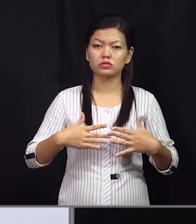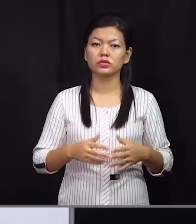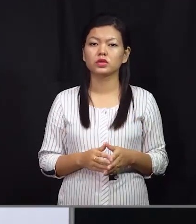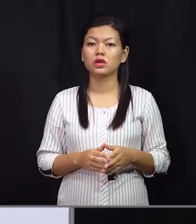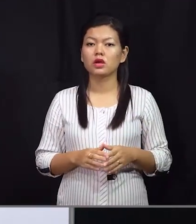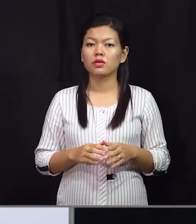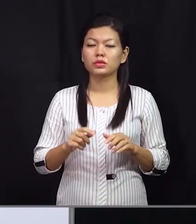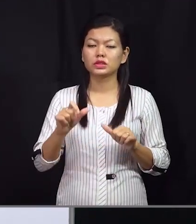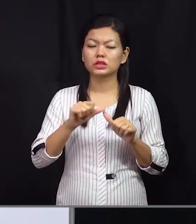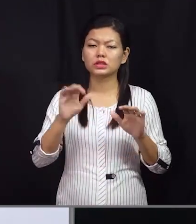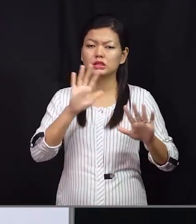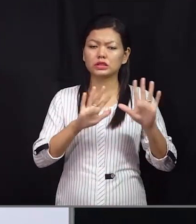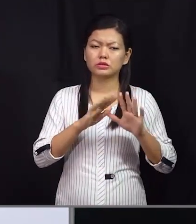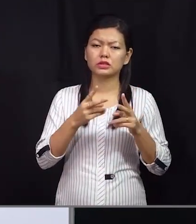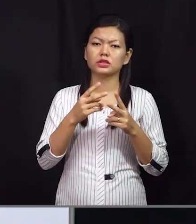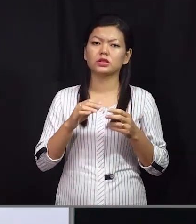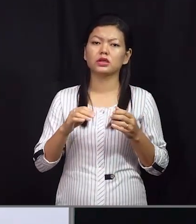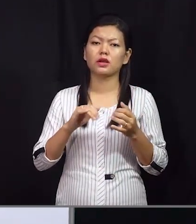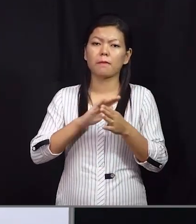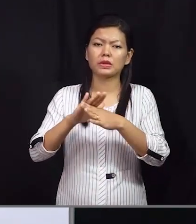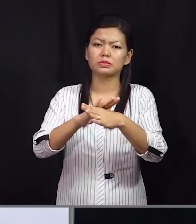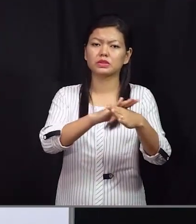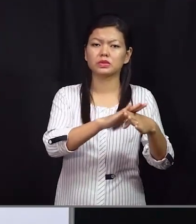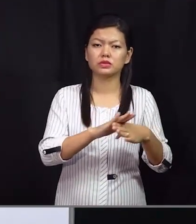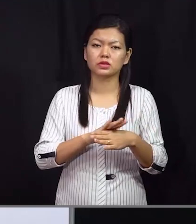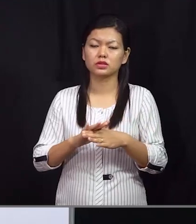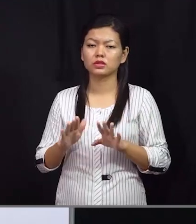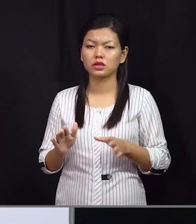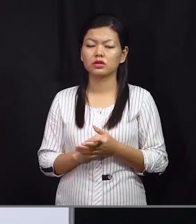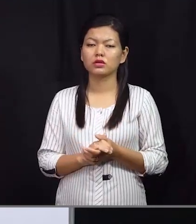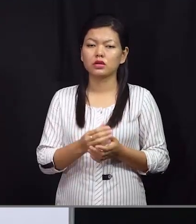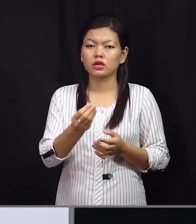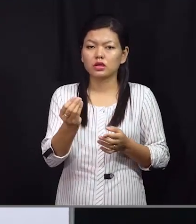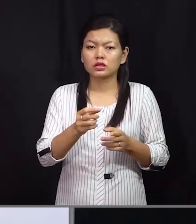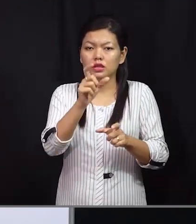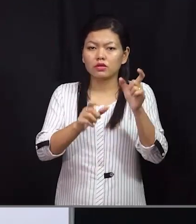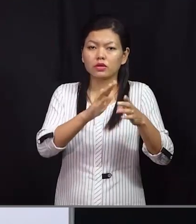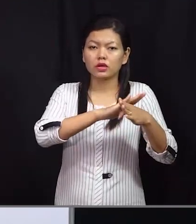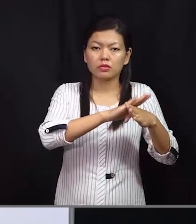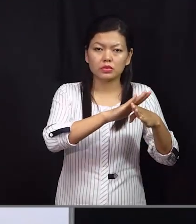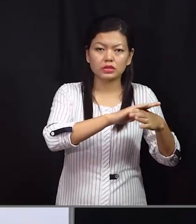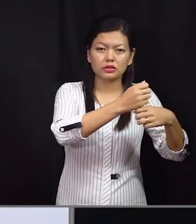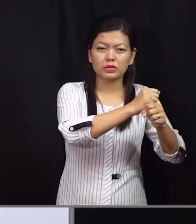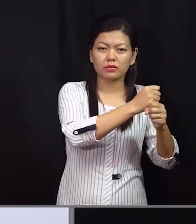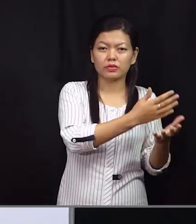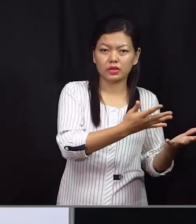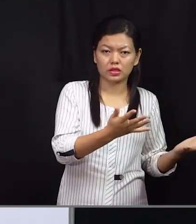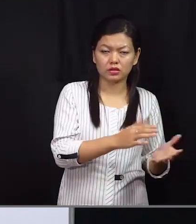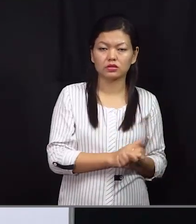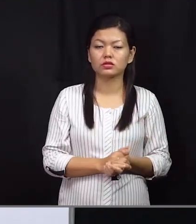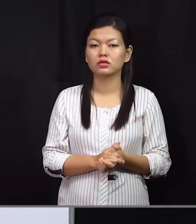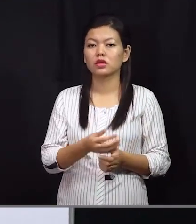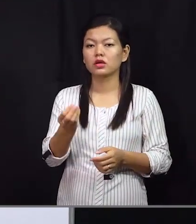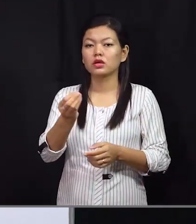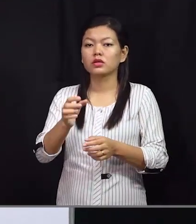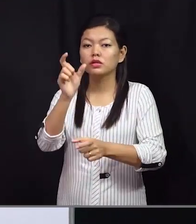activity, isn't it? Like, there are some people who are busy producing things. There are some people who are busy buying and selling of goods